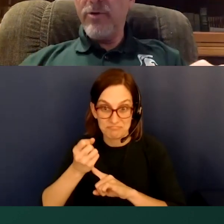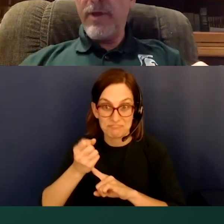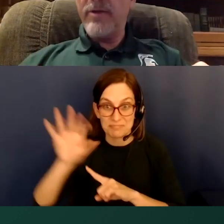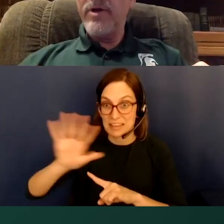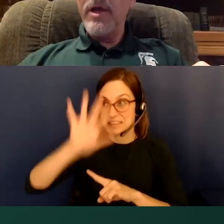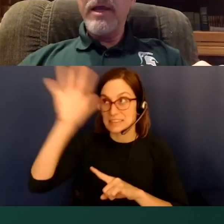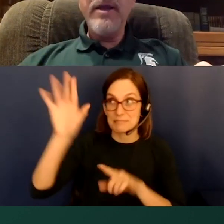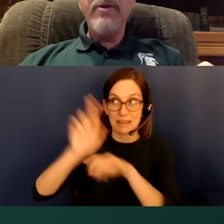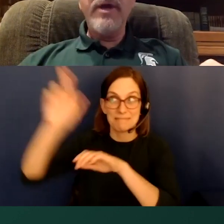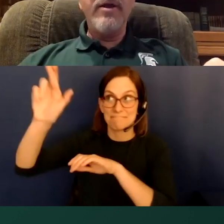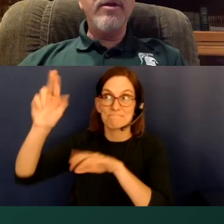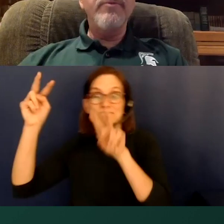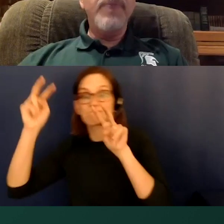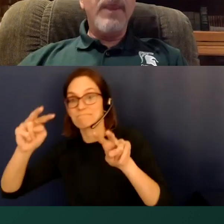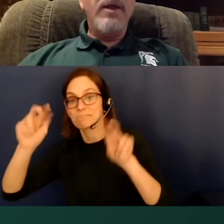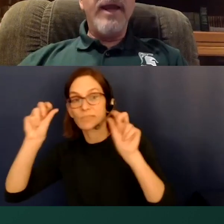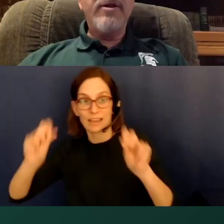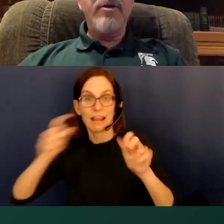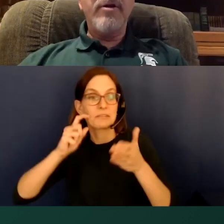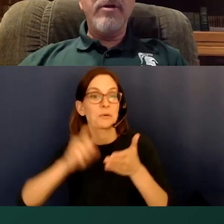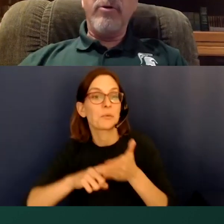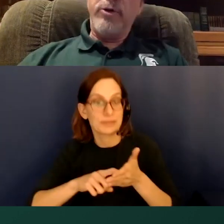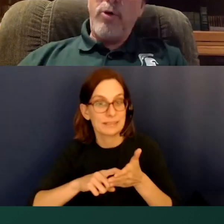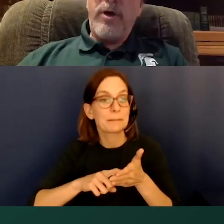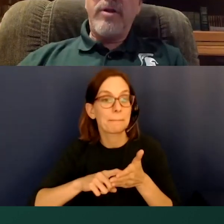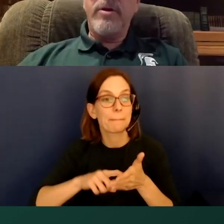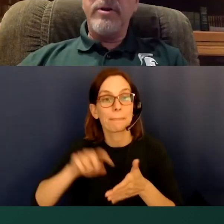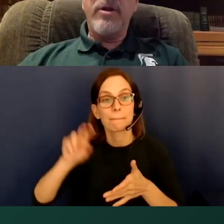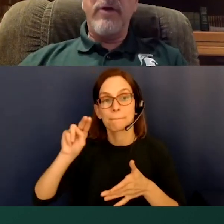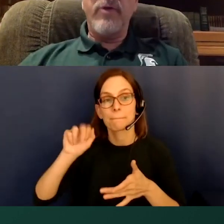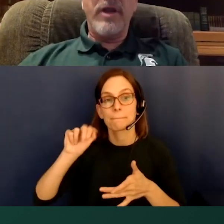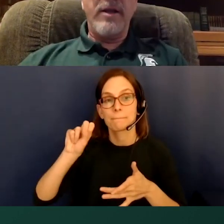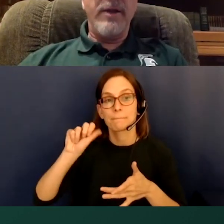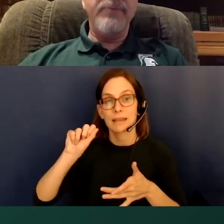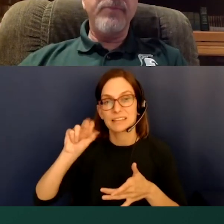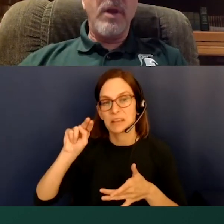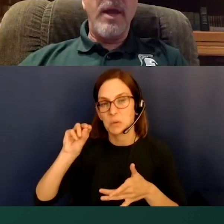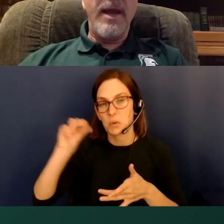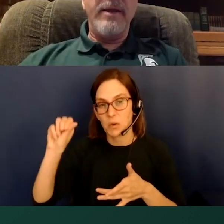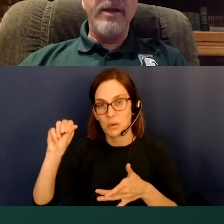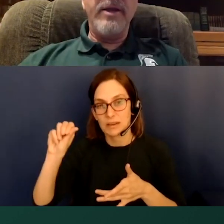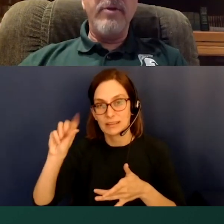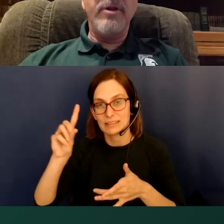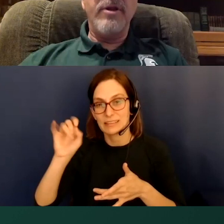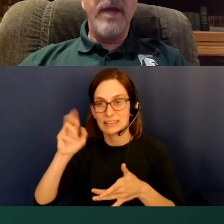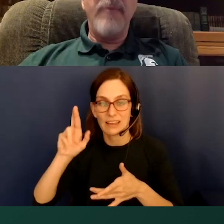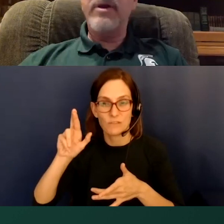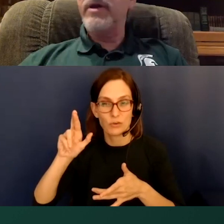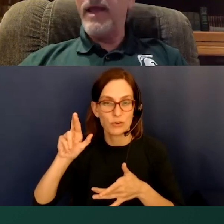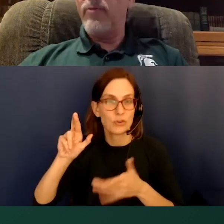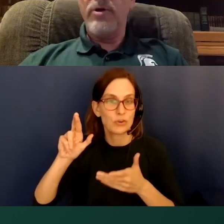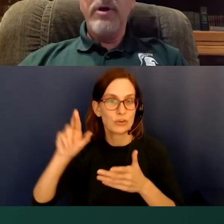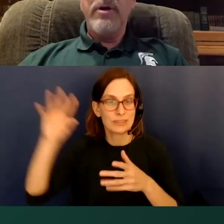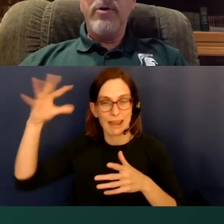We can do that. Here is NASA's or NOAA's Discover satellite, and it used its